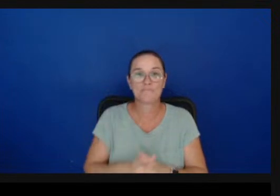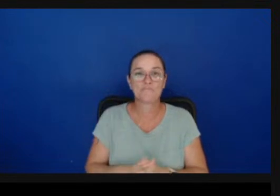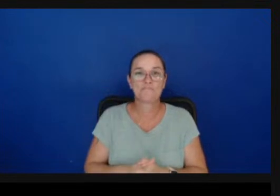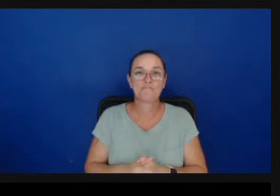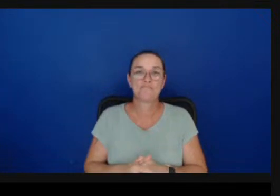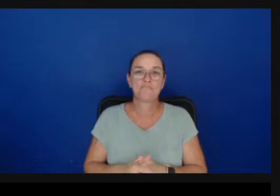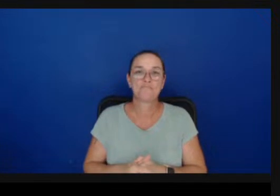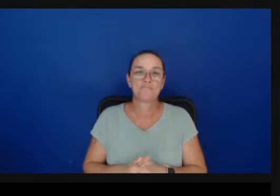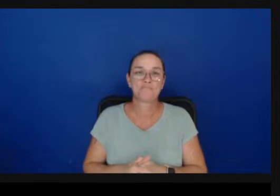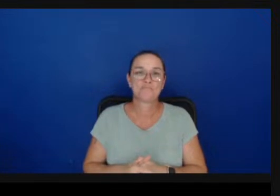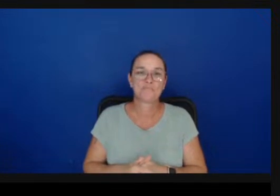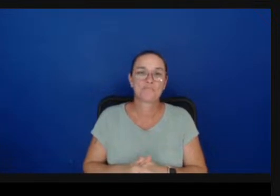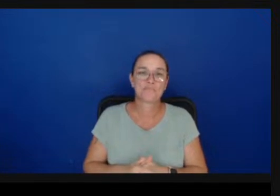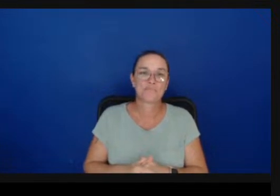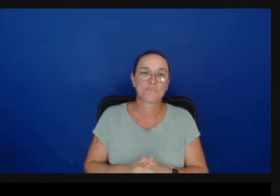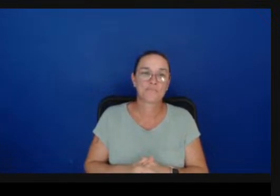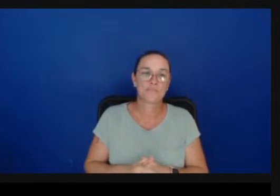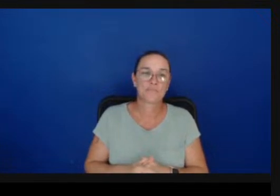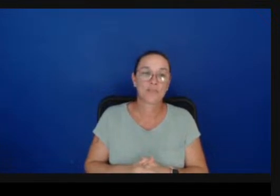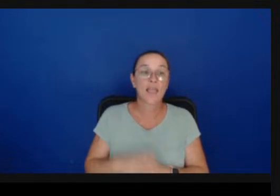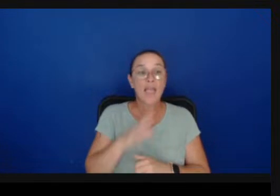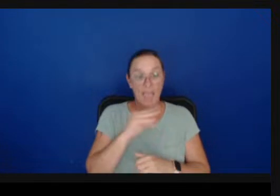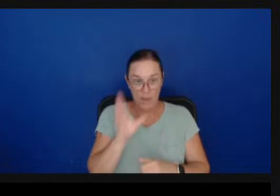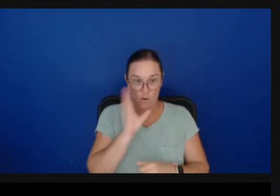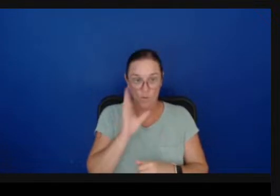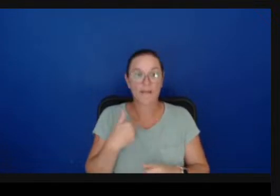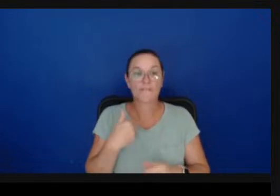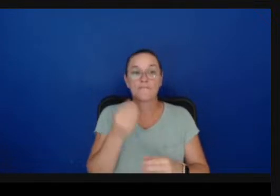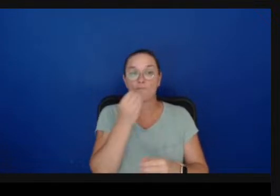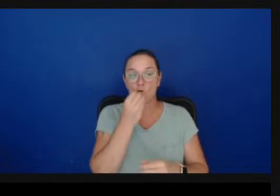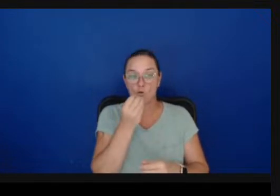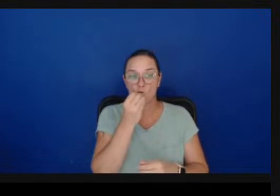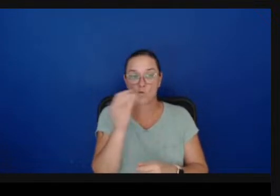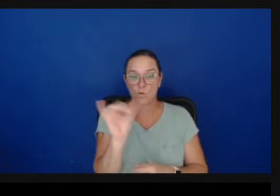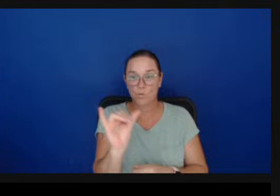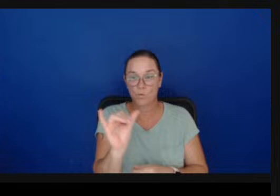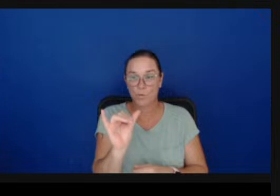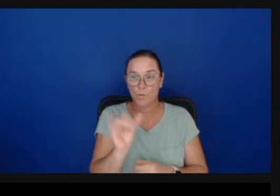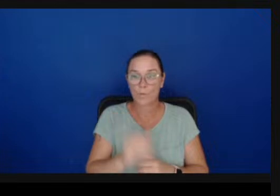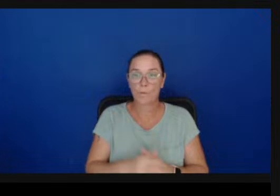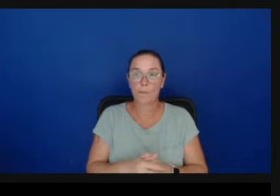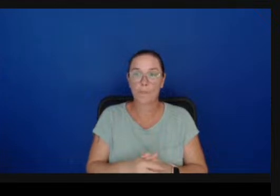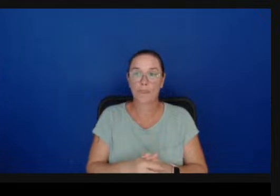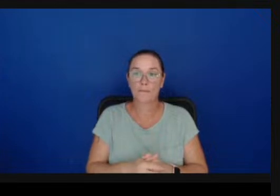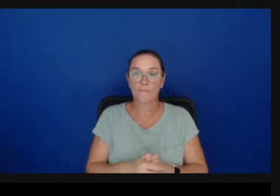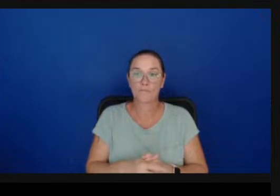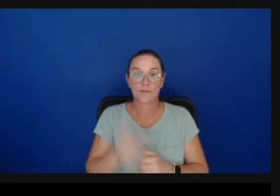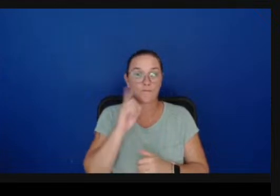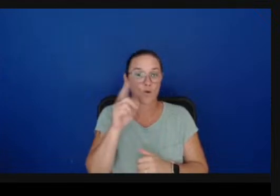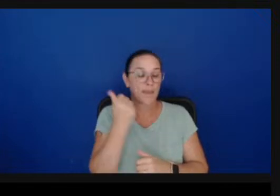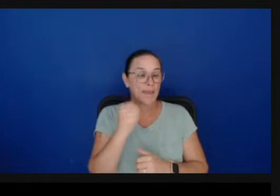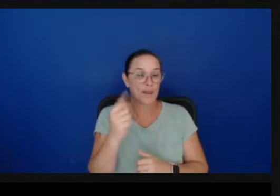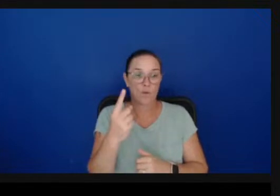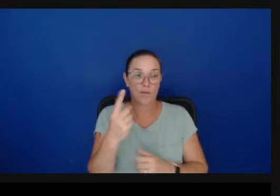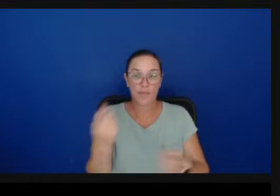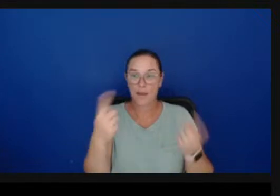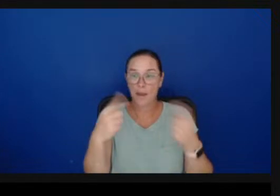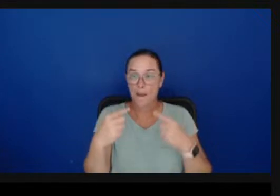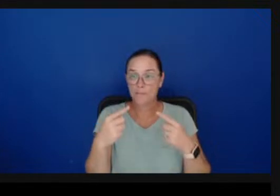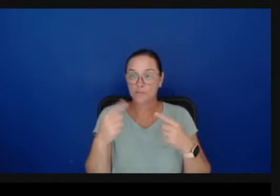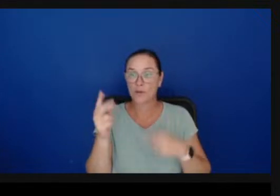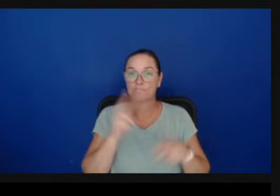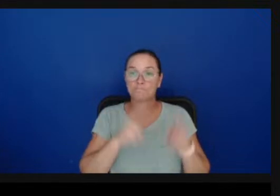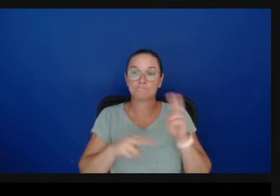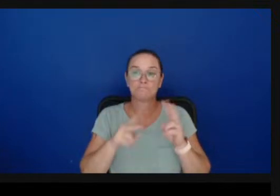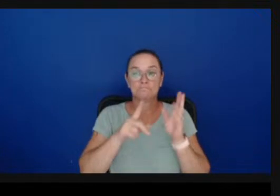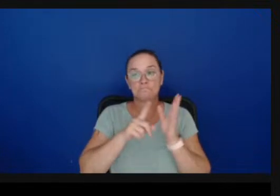There'll also be food there. So yes, for anybody that comes and checks out enough booths